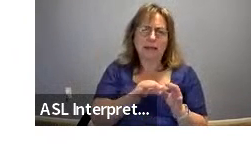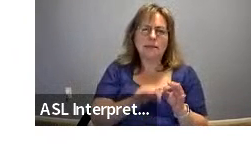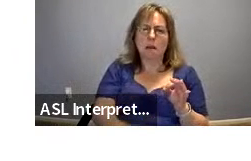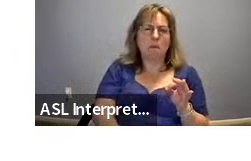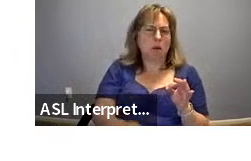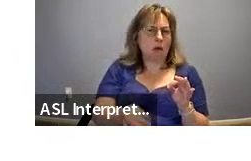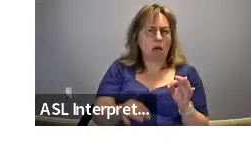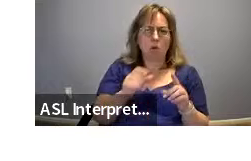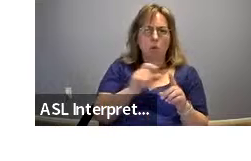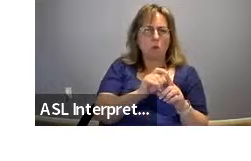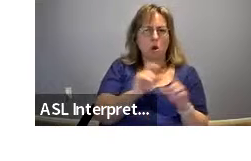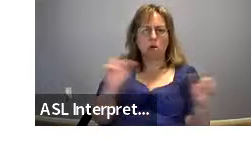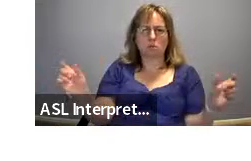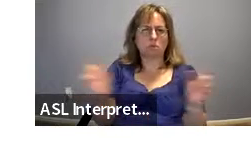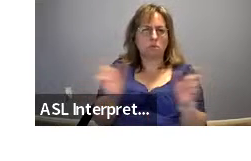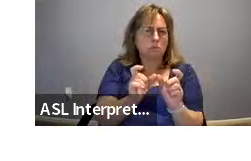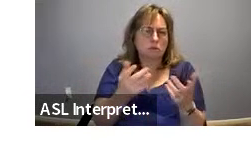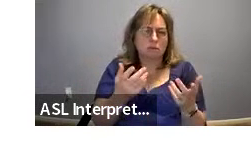spelling.